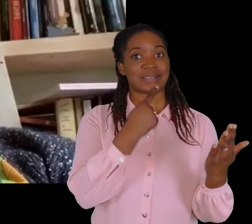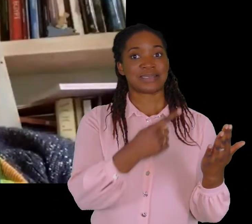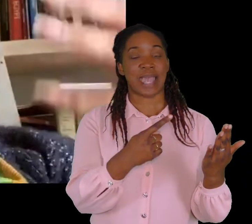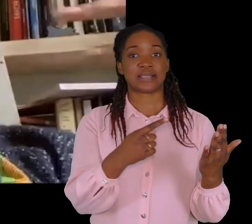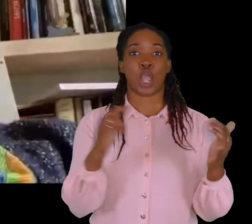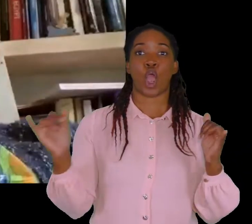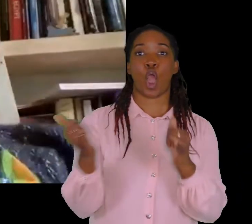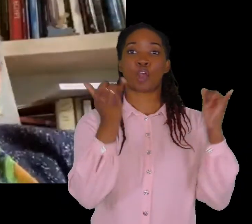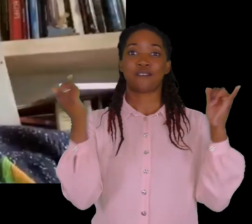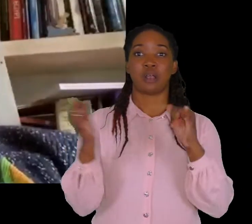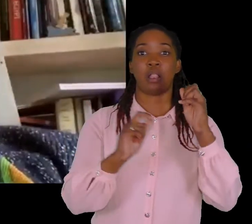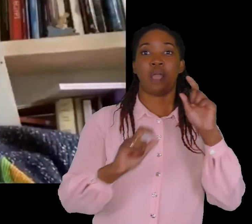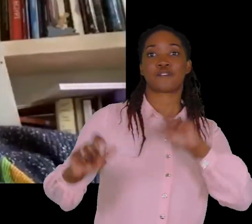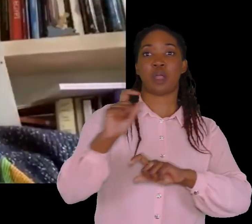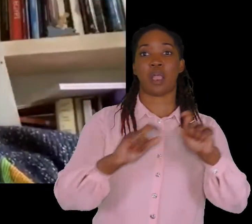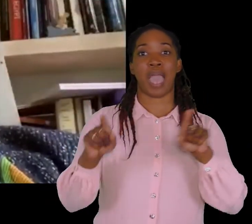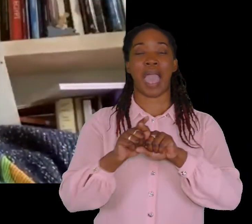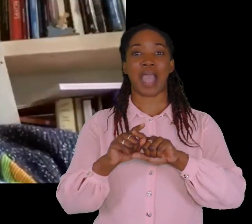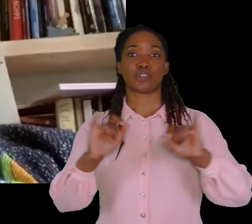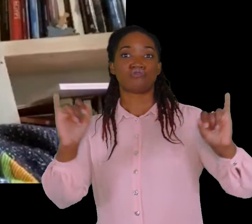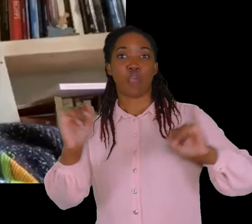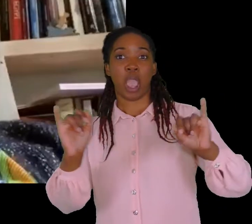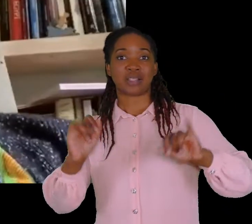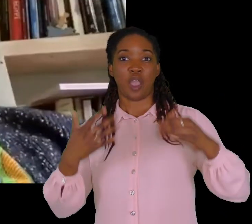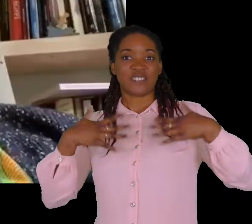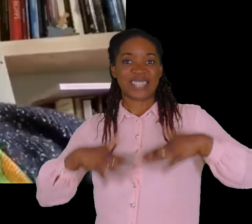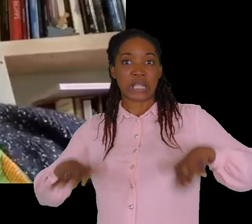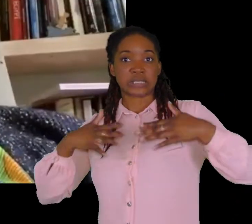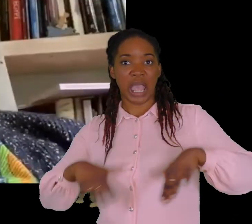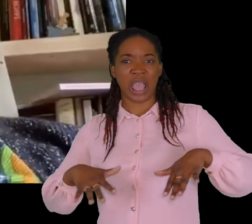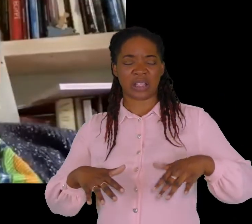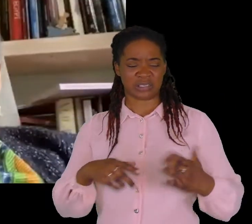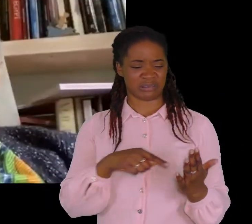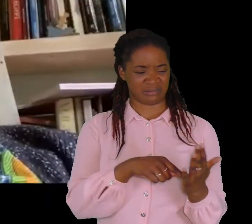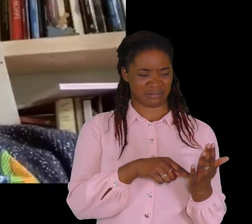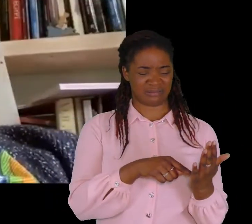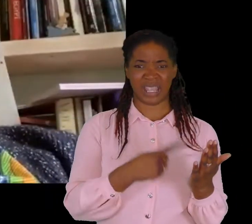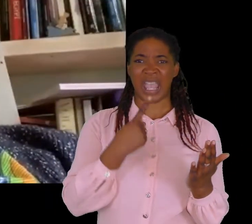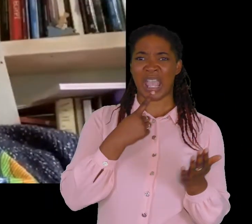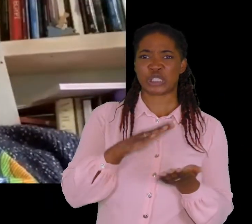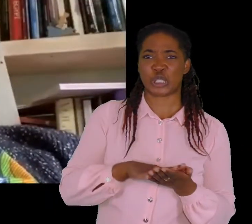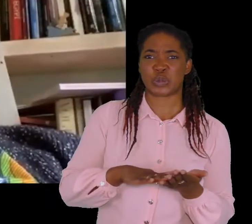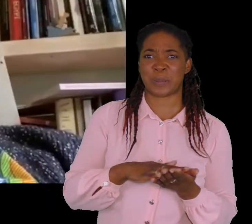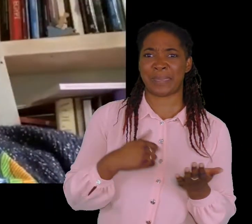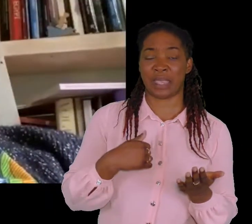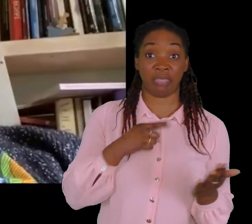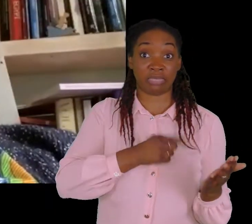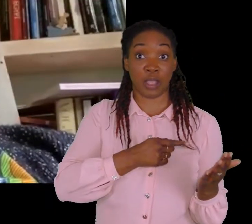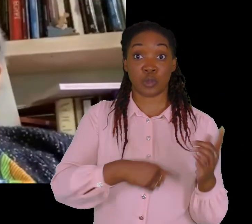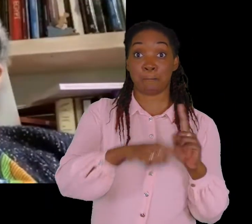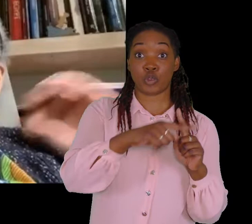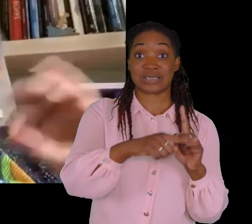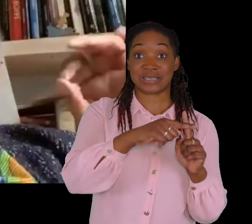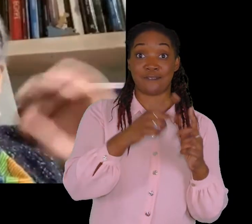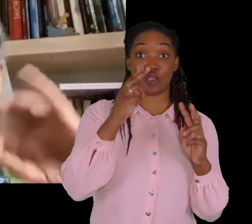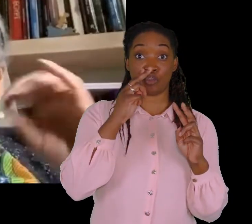textiles. Now, excuse me, and it was a good review, but those were the only words and they thought they